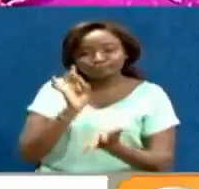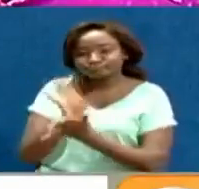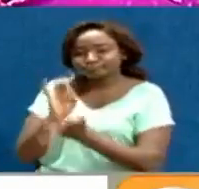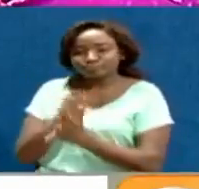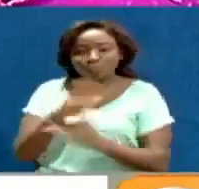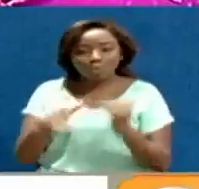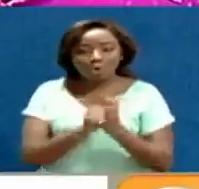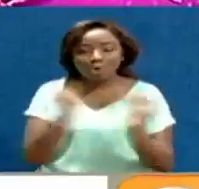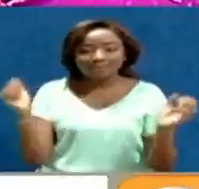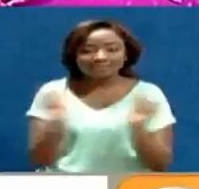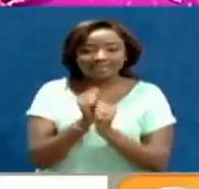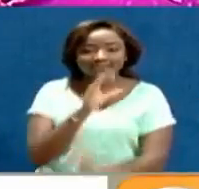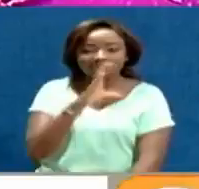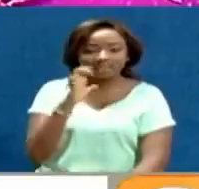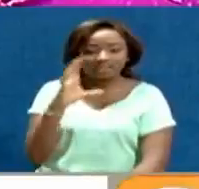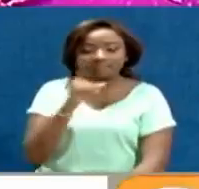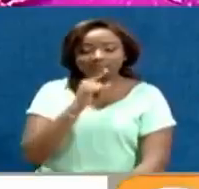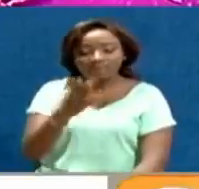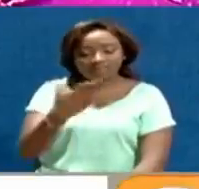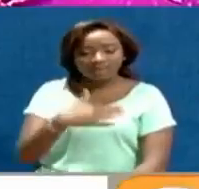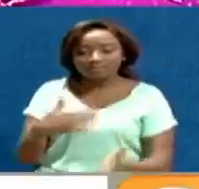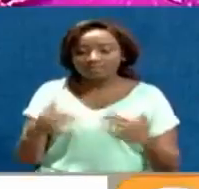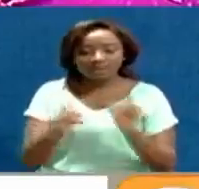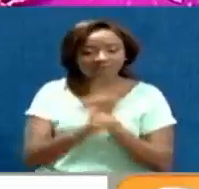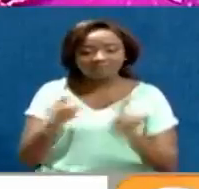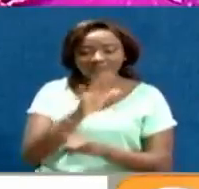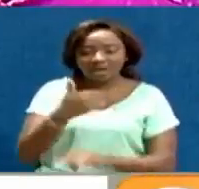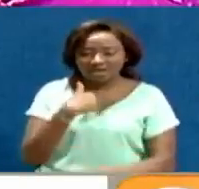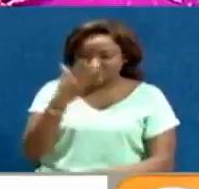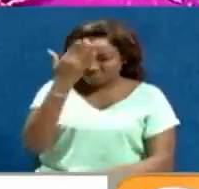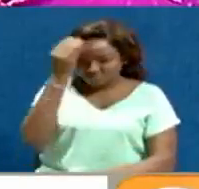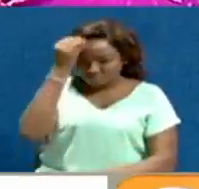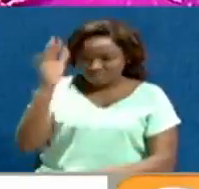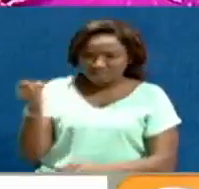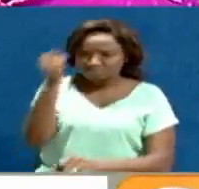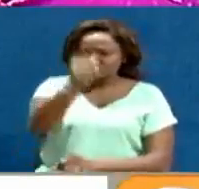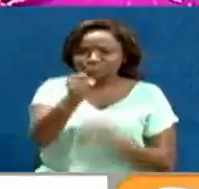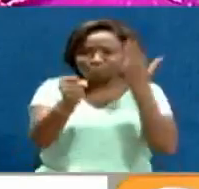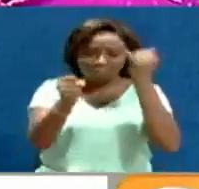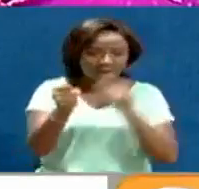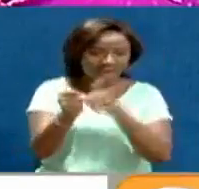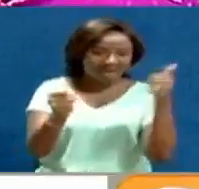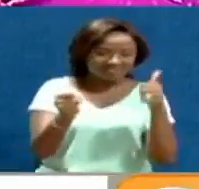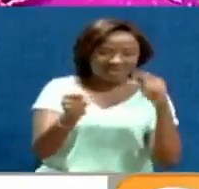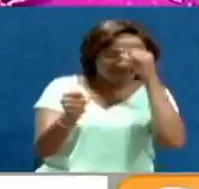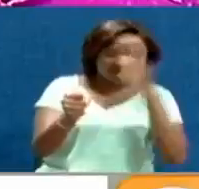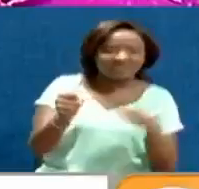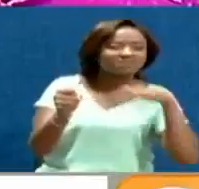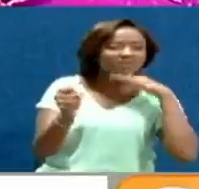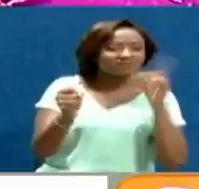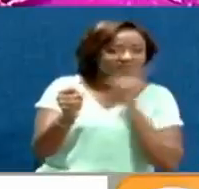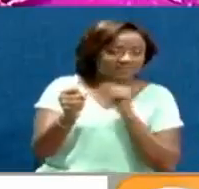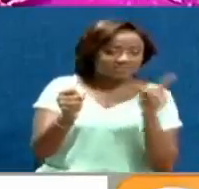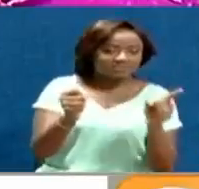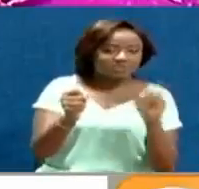10 CECs and asking them to hand over immediately. Remember, he took over after the passing on of the late Nyamira